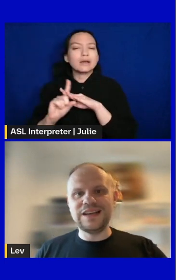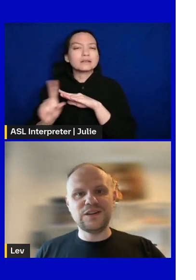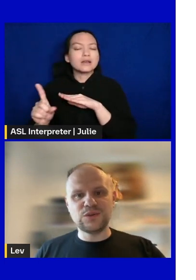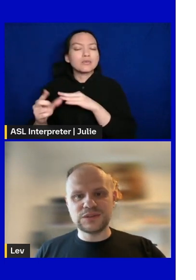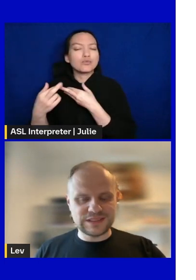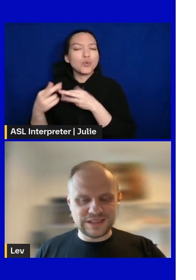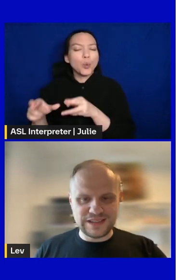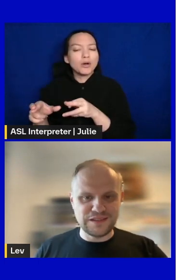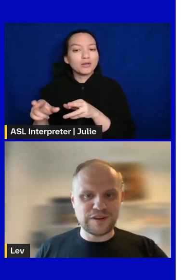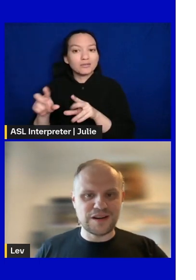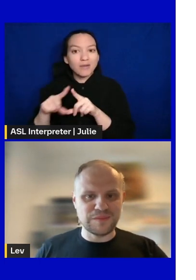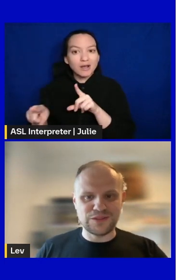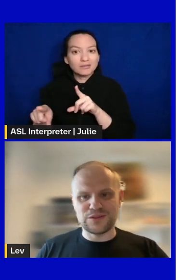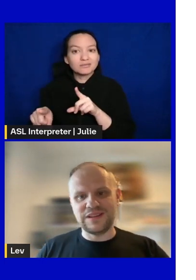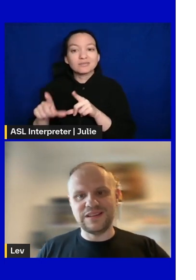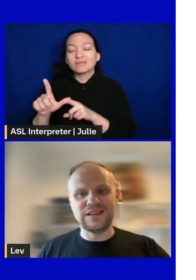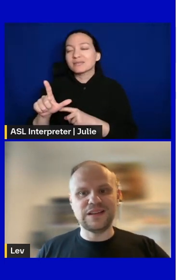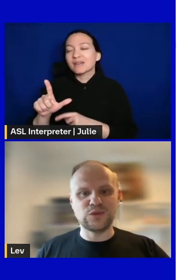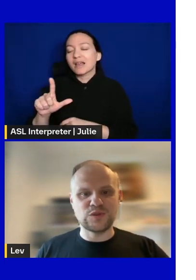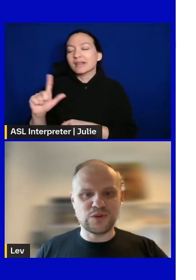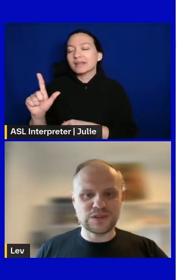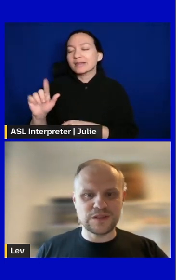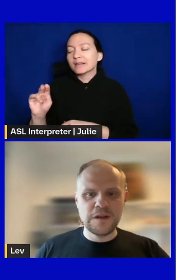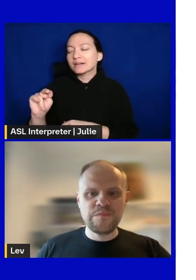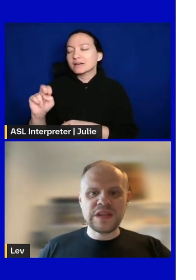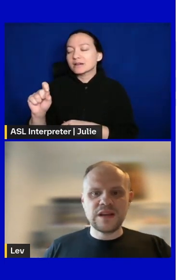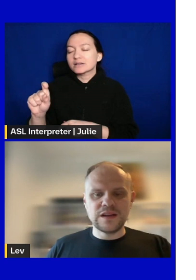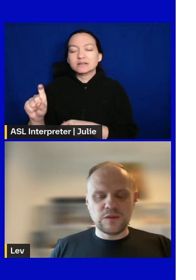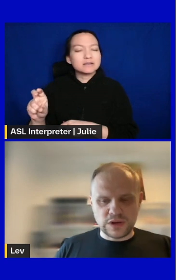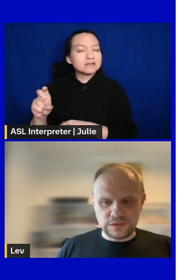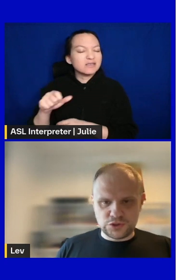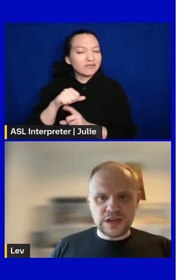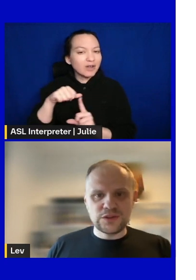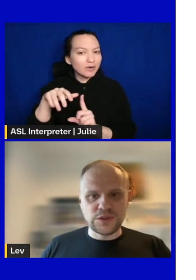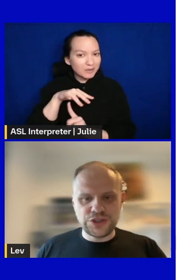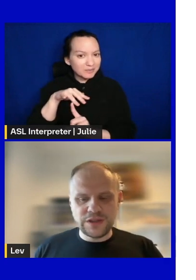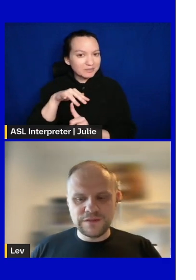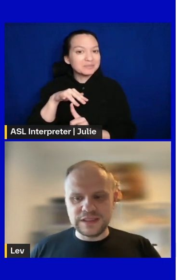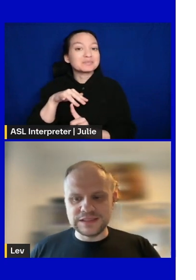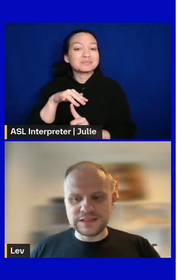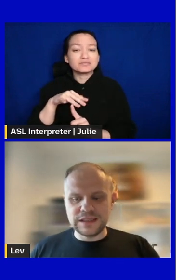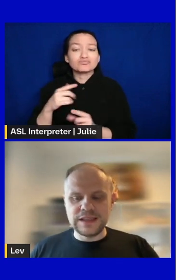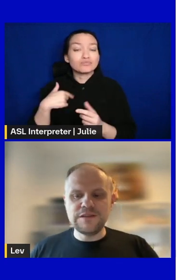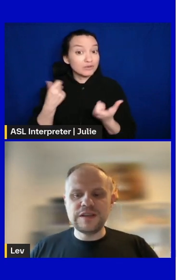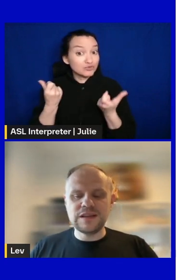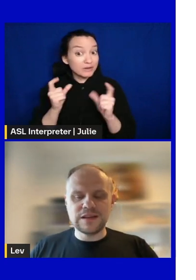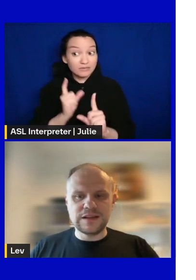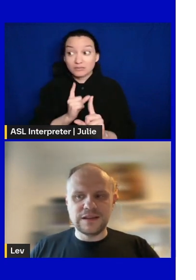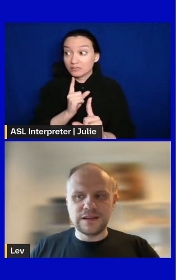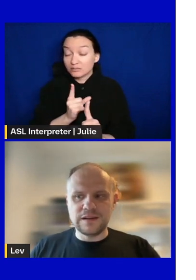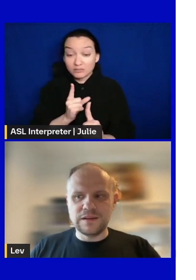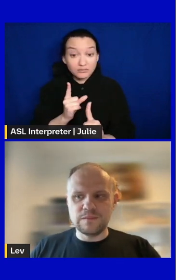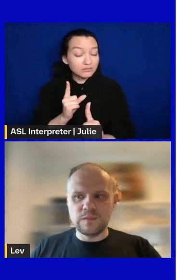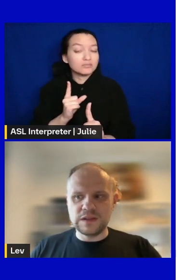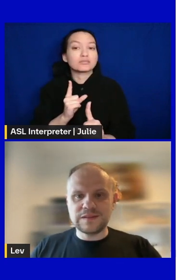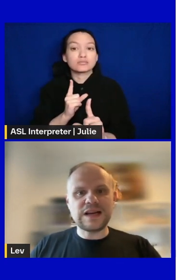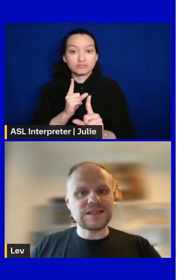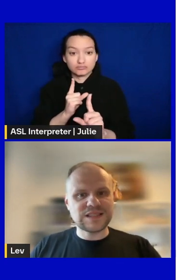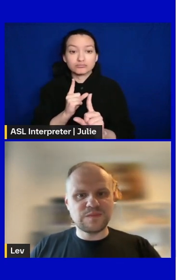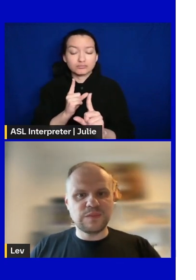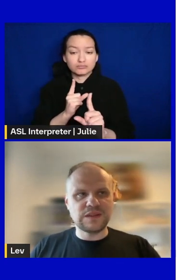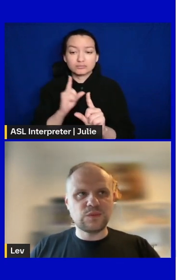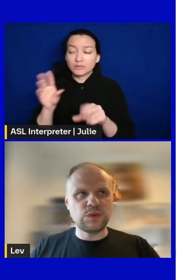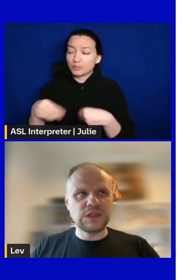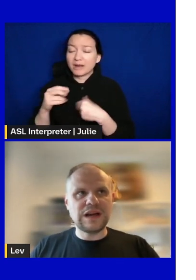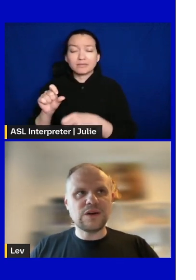a Linux environment or in a Linux box. What I tried to achieve is giving